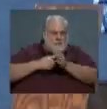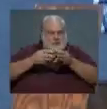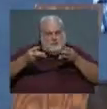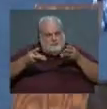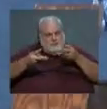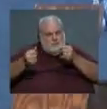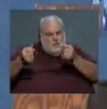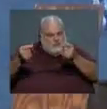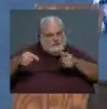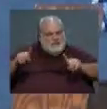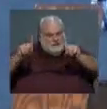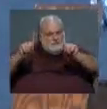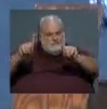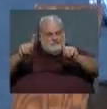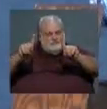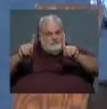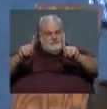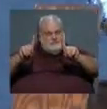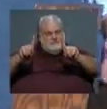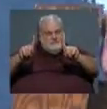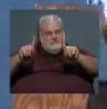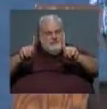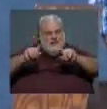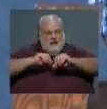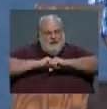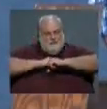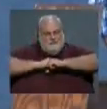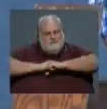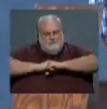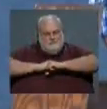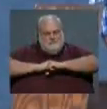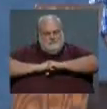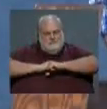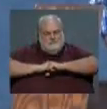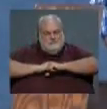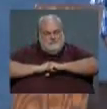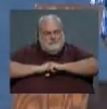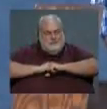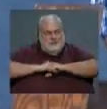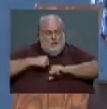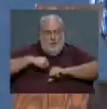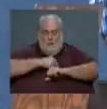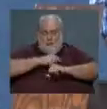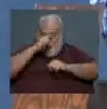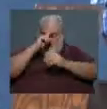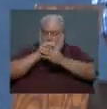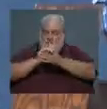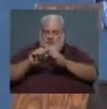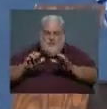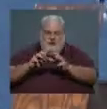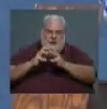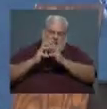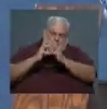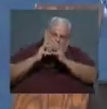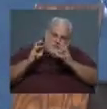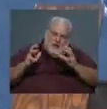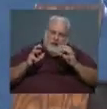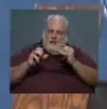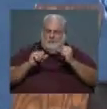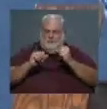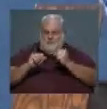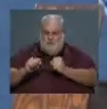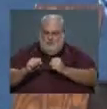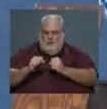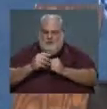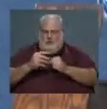this, you know, a secure property. But we think we've taken quite a few measures with the security